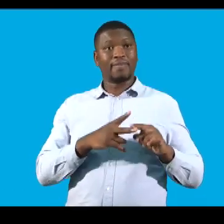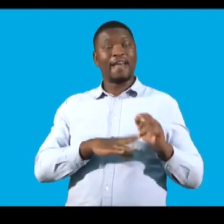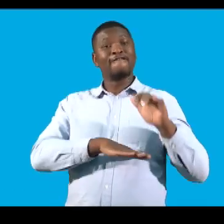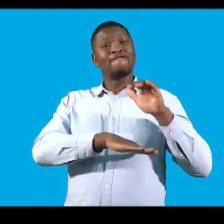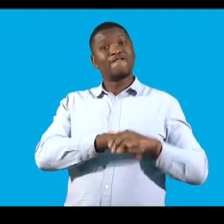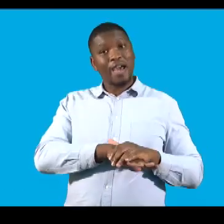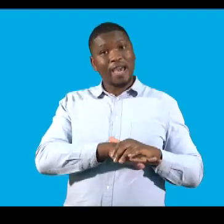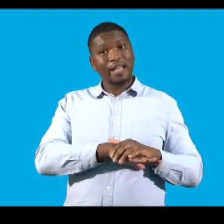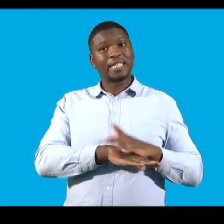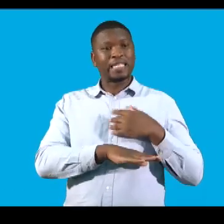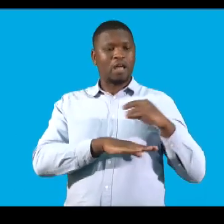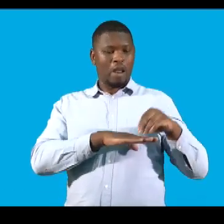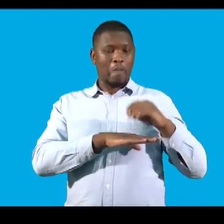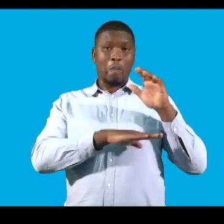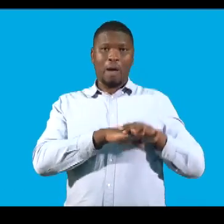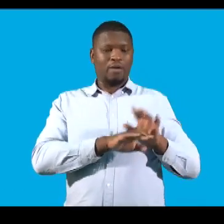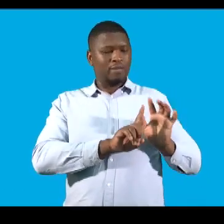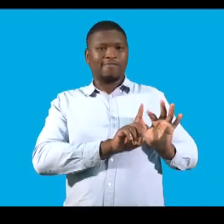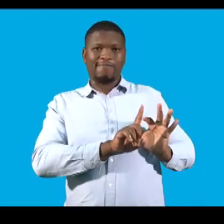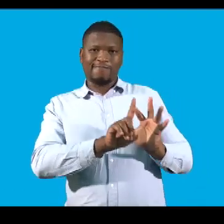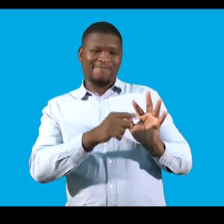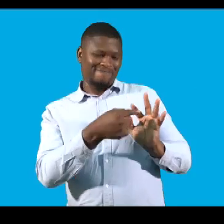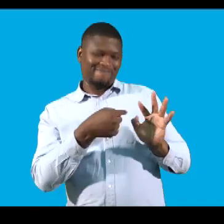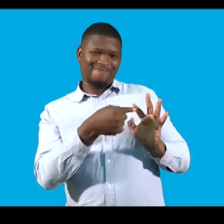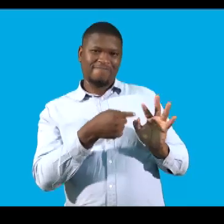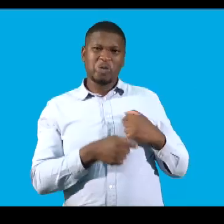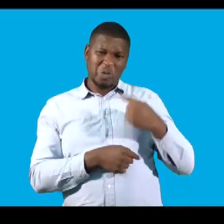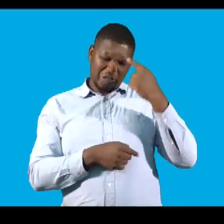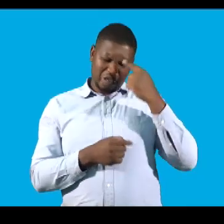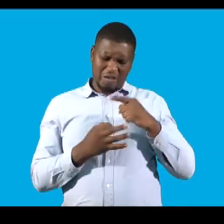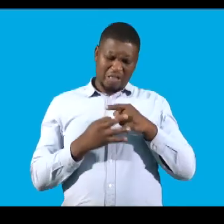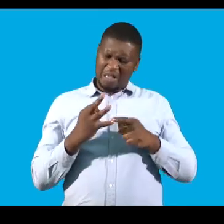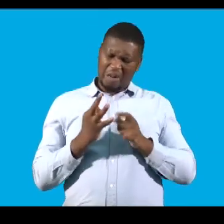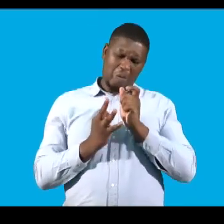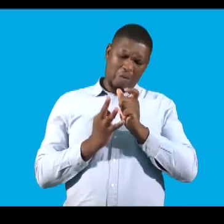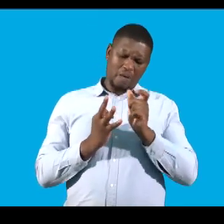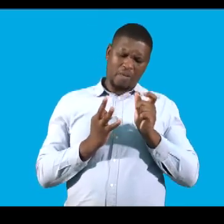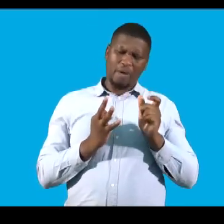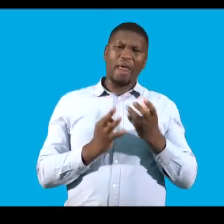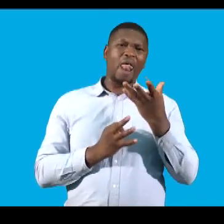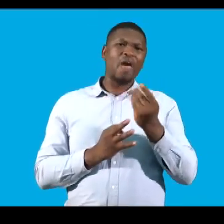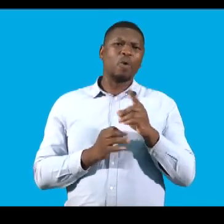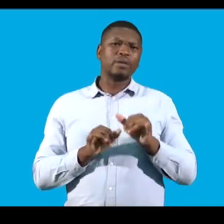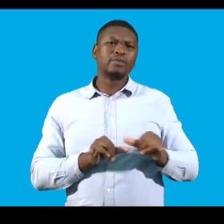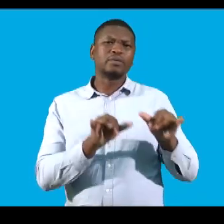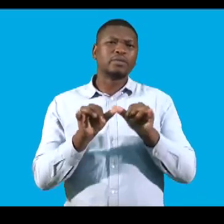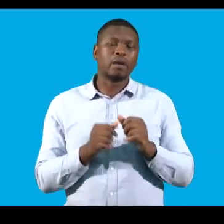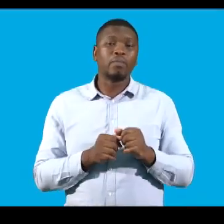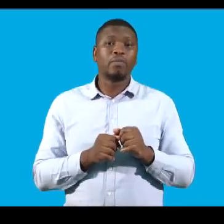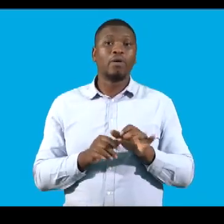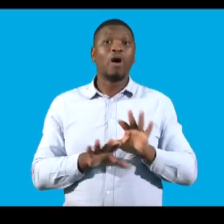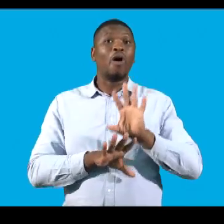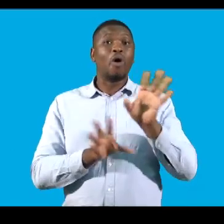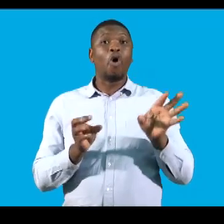bridegroom. Think quickly. What do all 3 these words have in common? They all